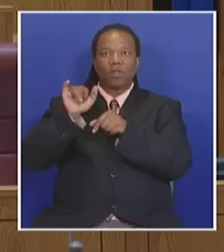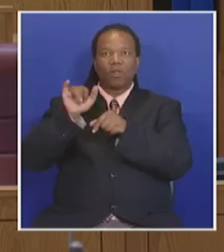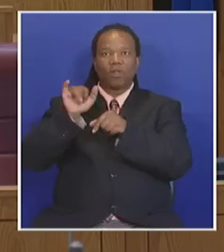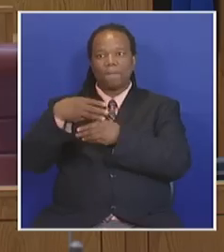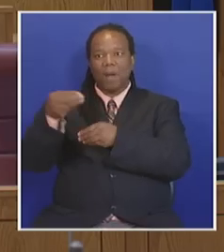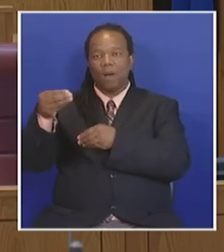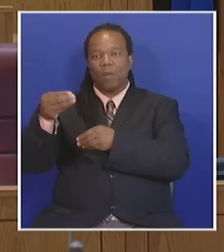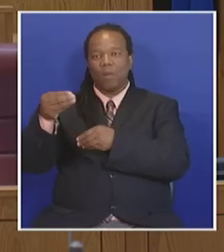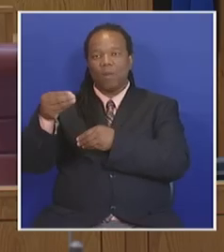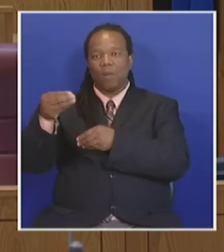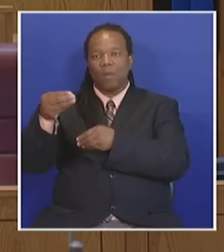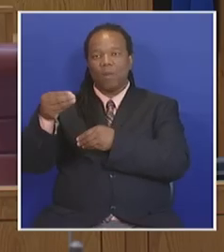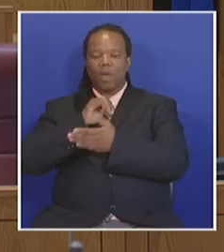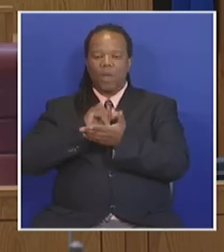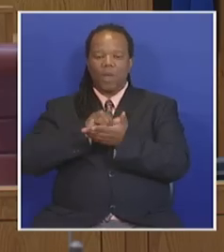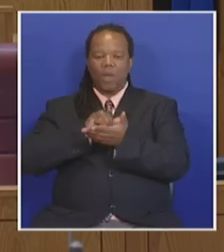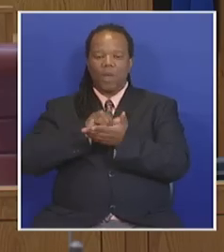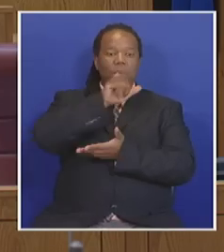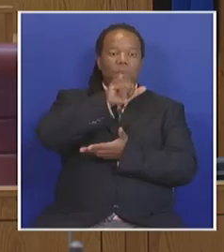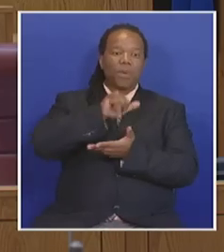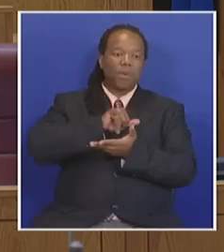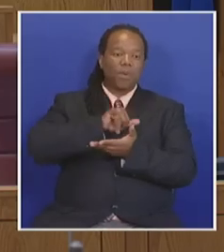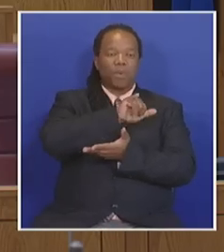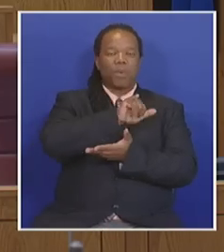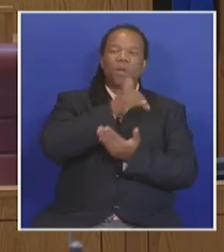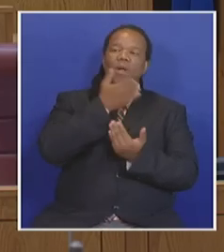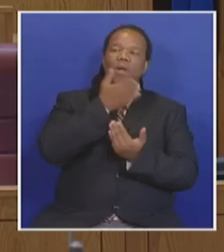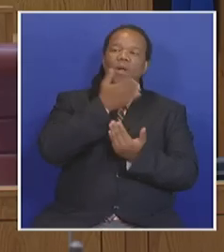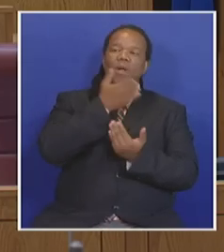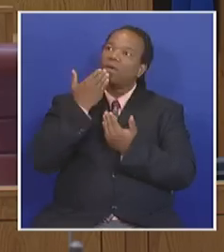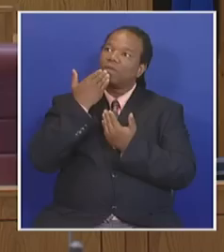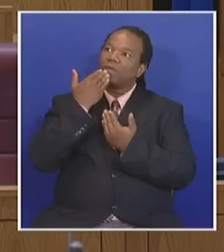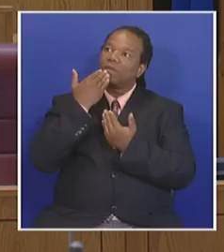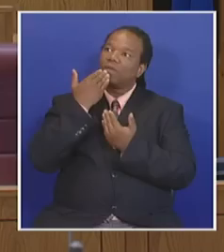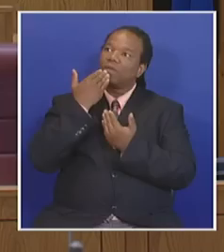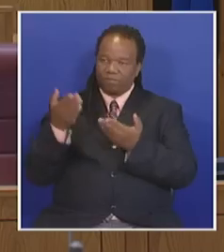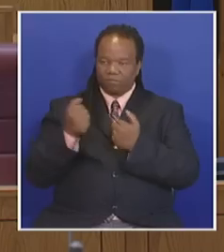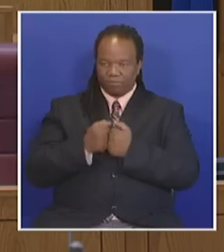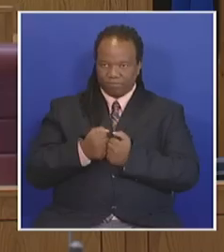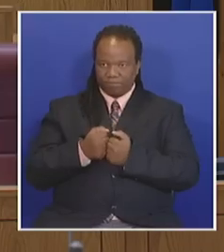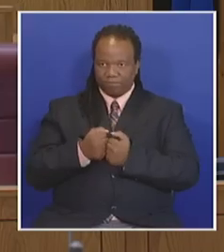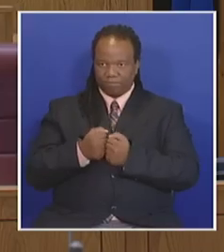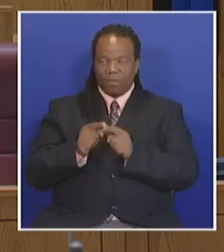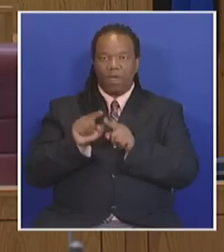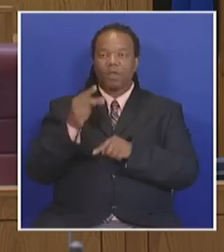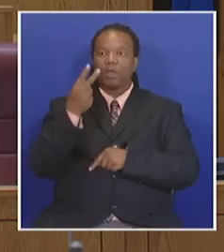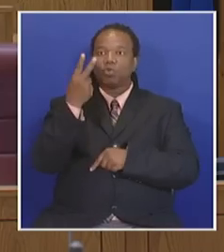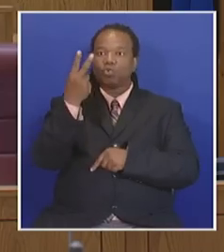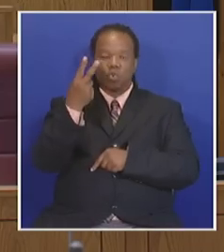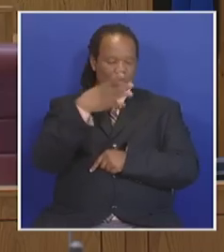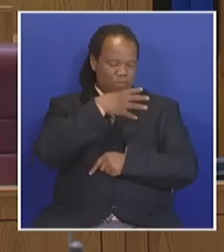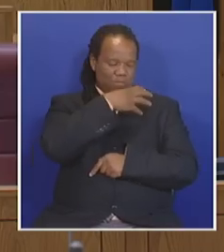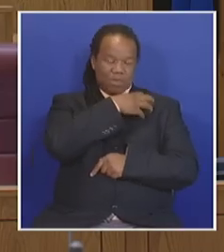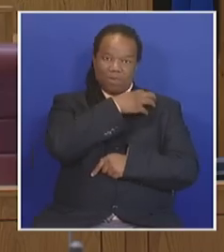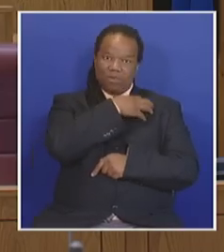are leaving them. We thank them very much. It is important for us to thank the two ministers who availed themselves to